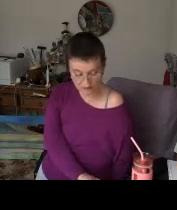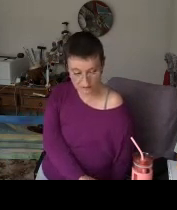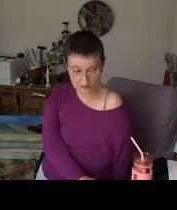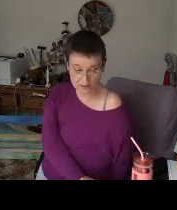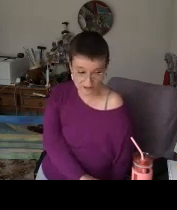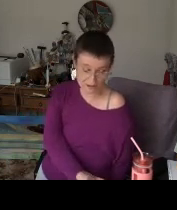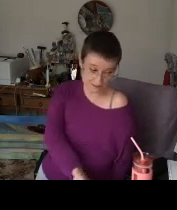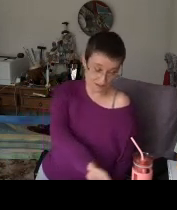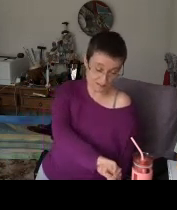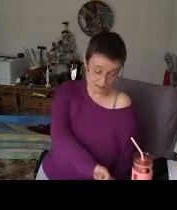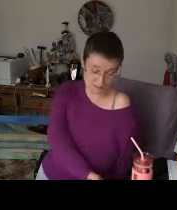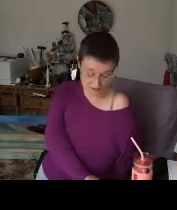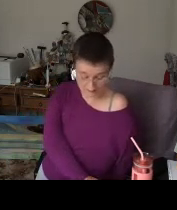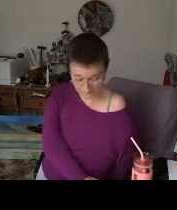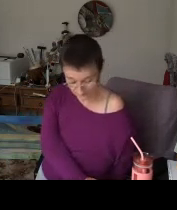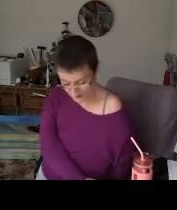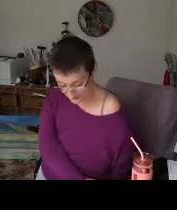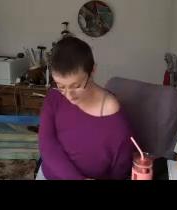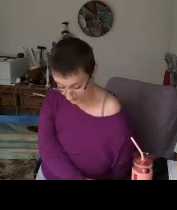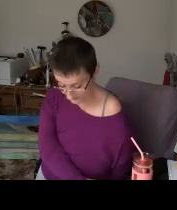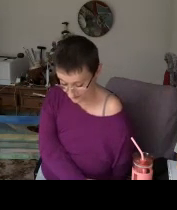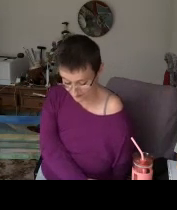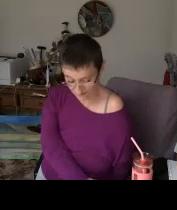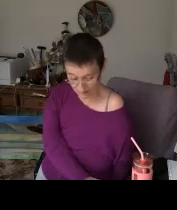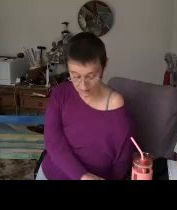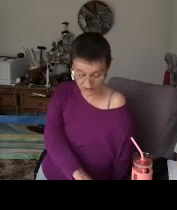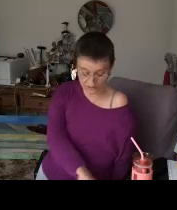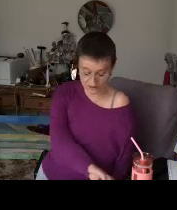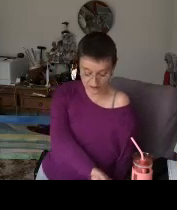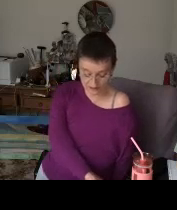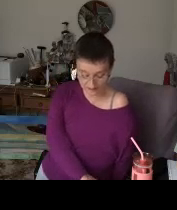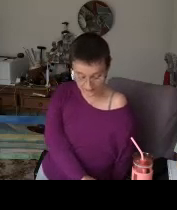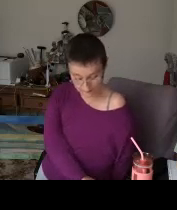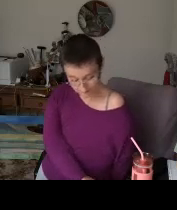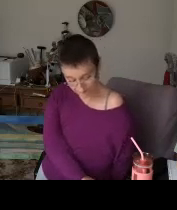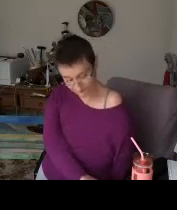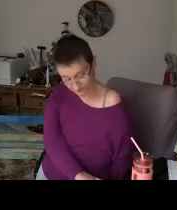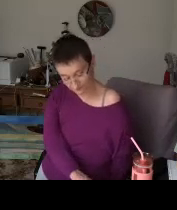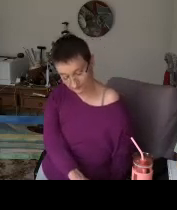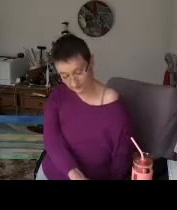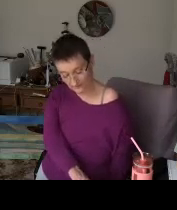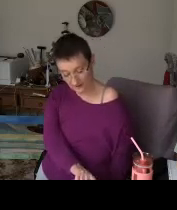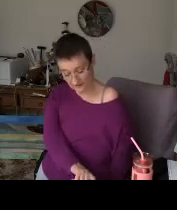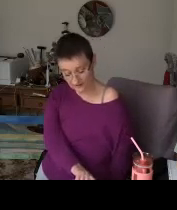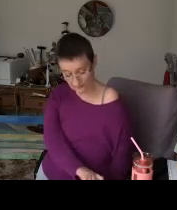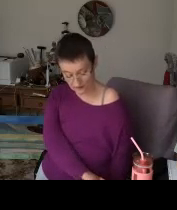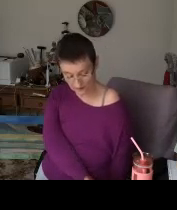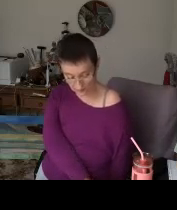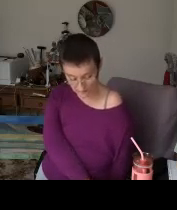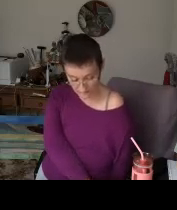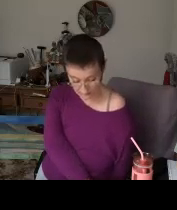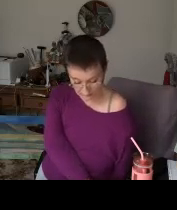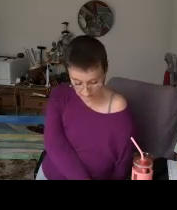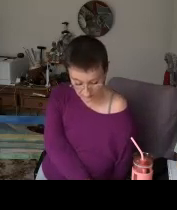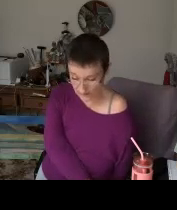a project actually born out of the Art Studio collective. This is